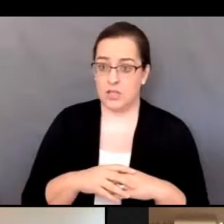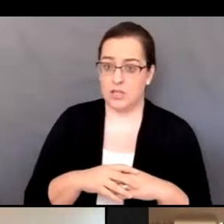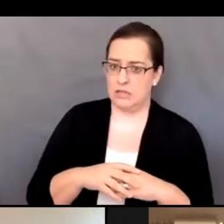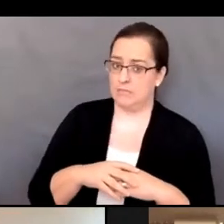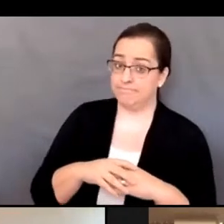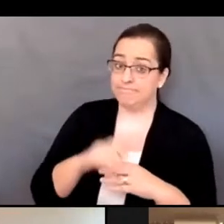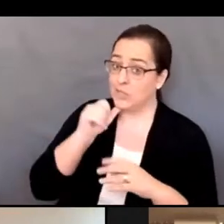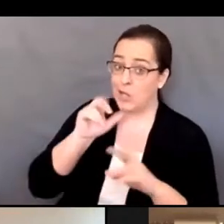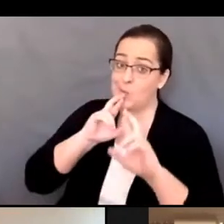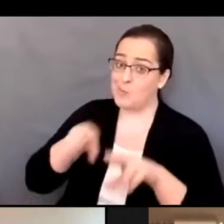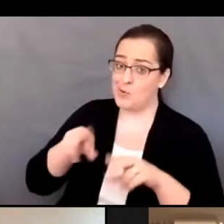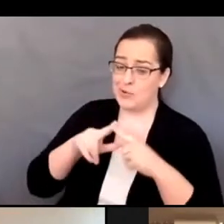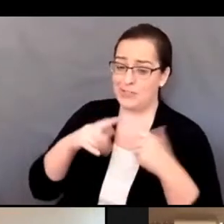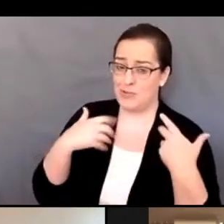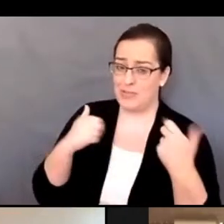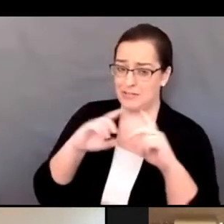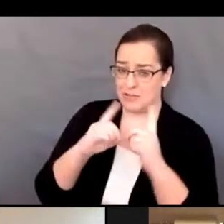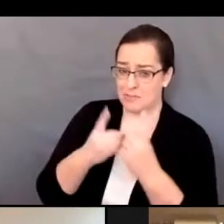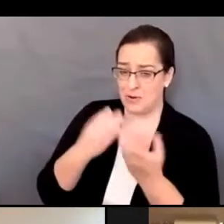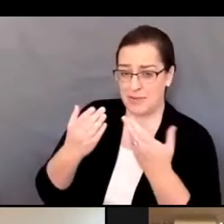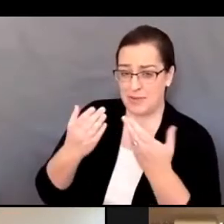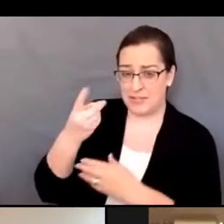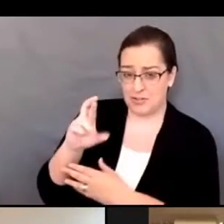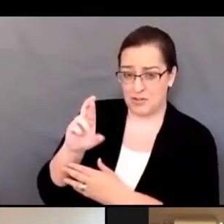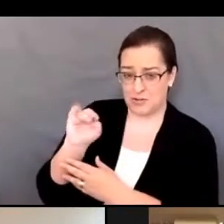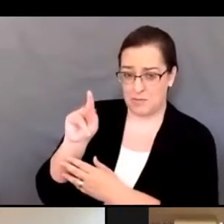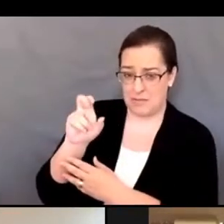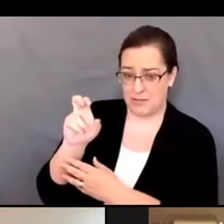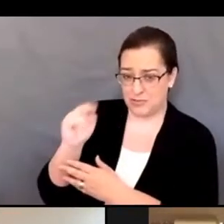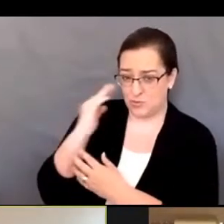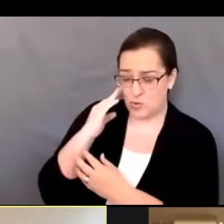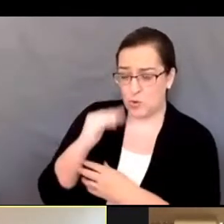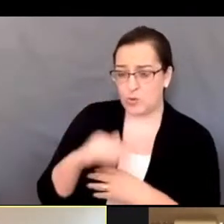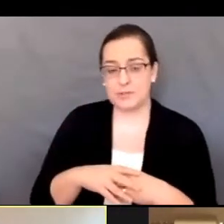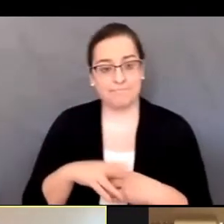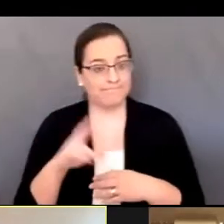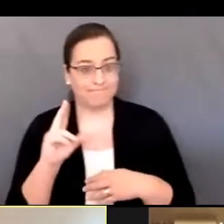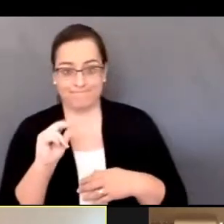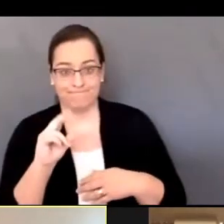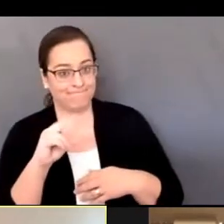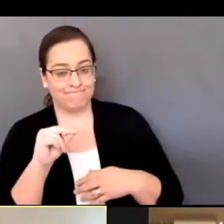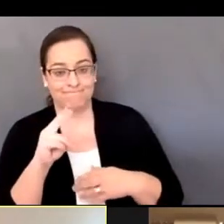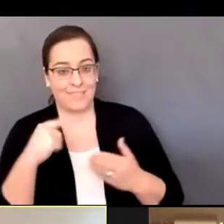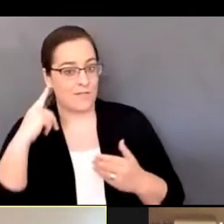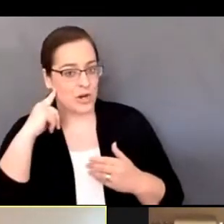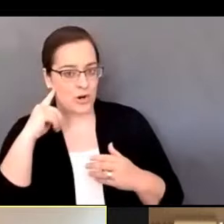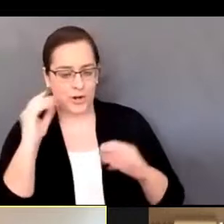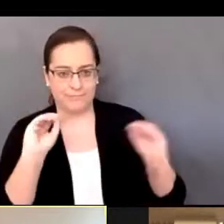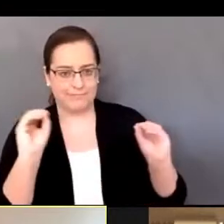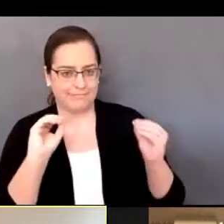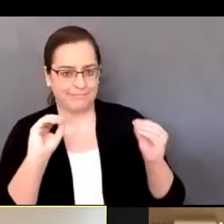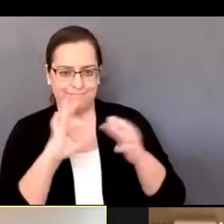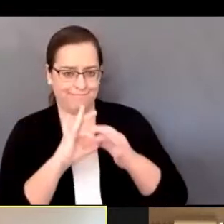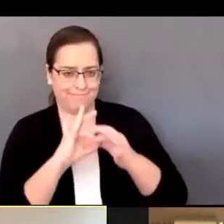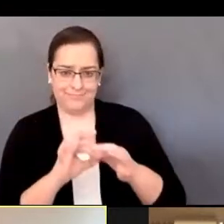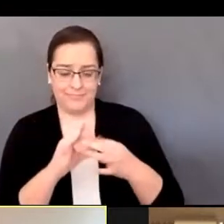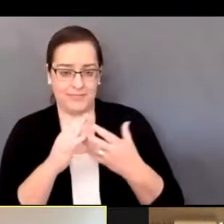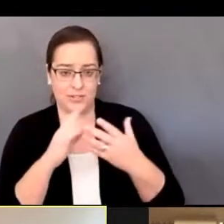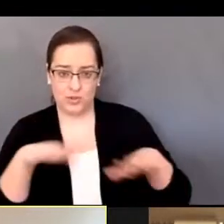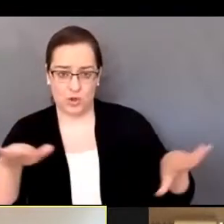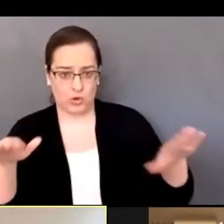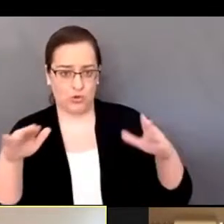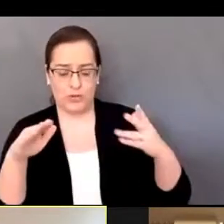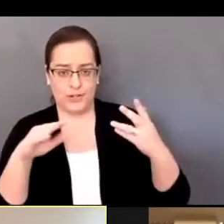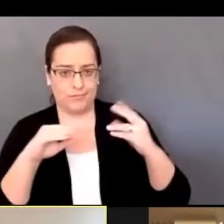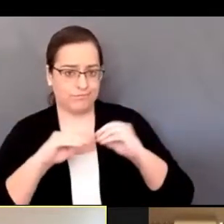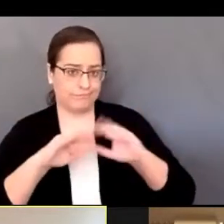Not reported to the health department. Dr. Milton, you may have more information on that. No, I don't. I have not heard of any cases that have been reported